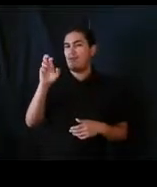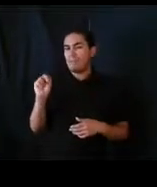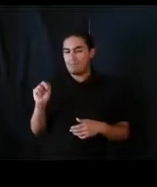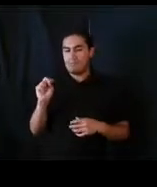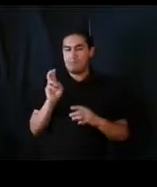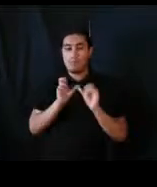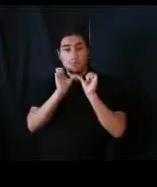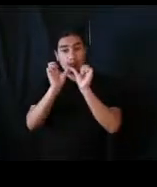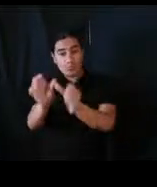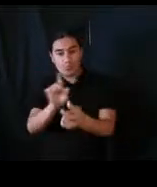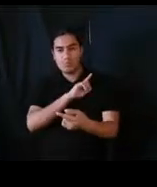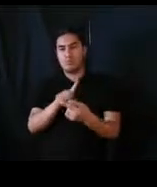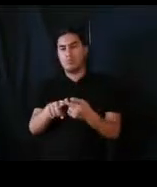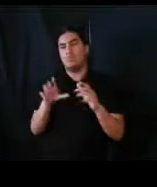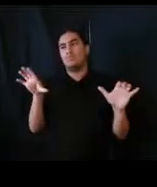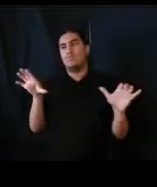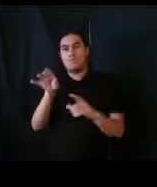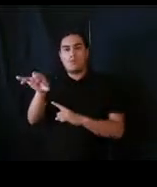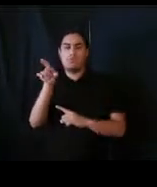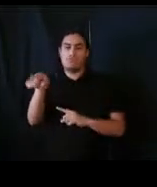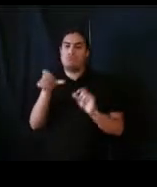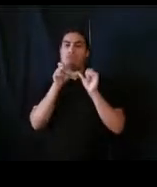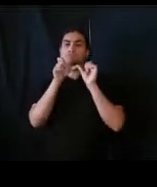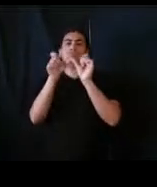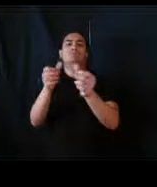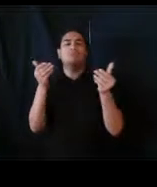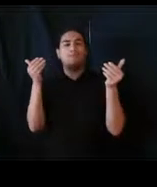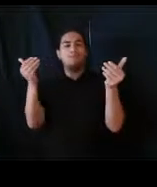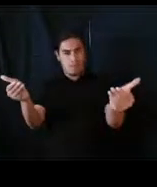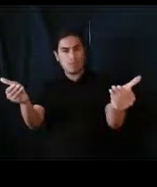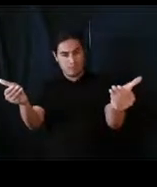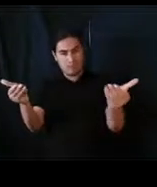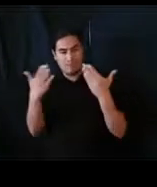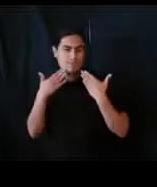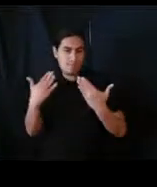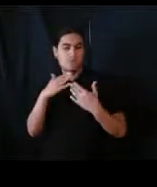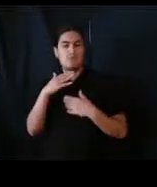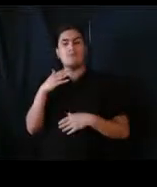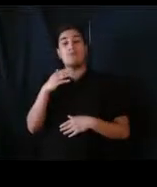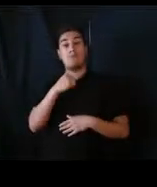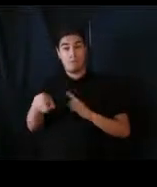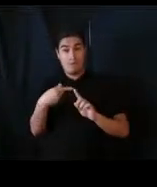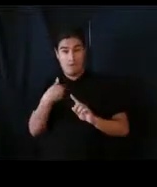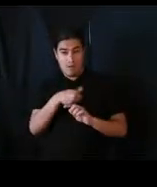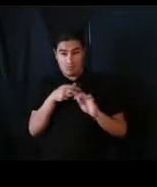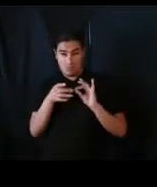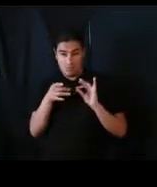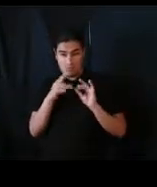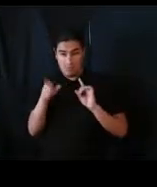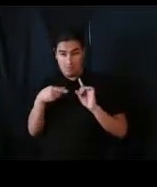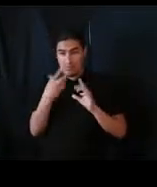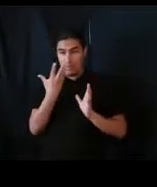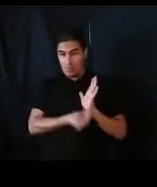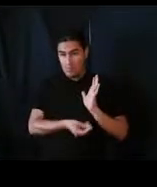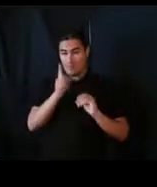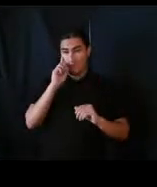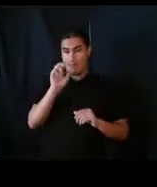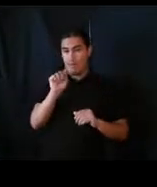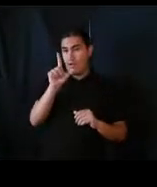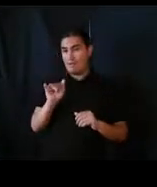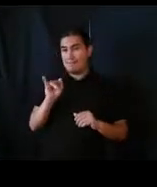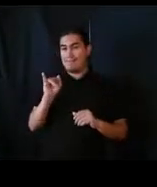uh move that forward and and as i mentioned uh when i was talking about uh the loss of ali shabazz it's